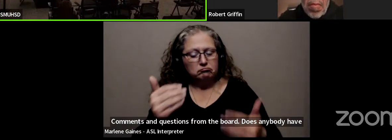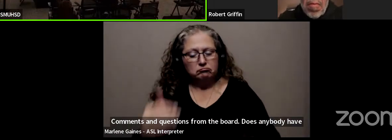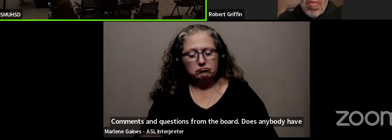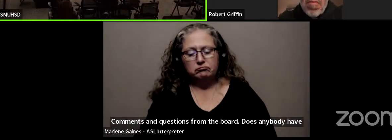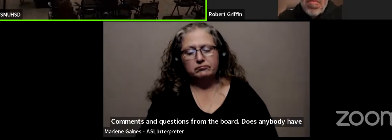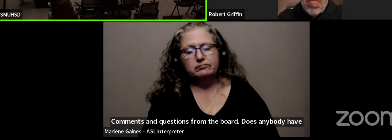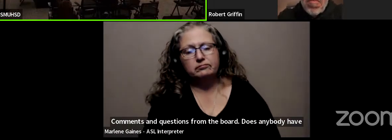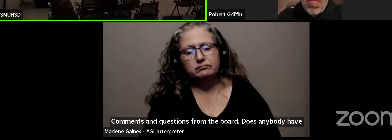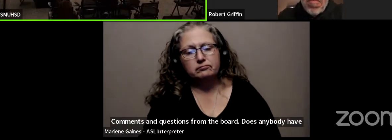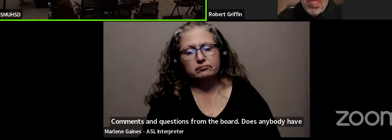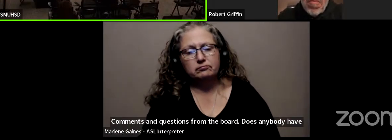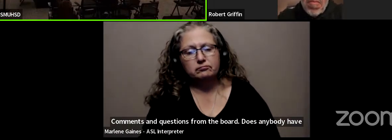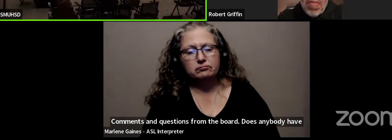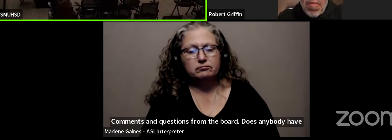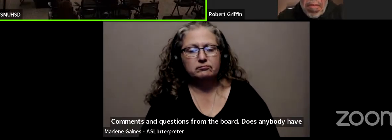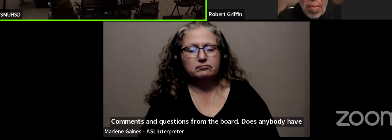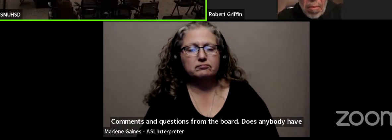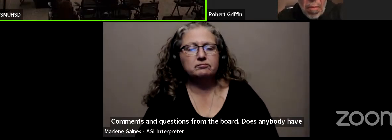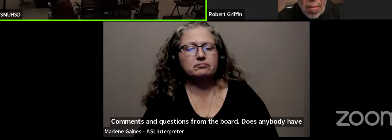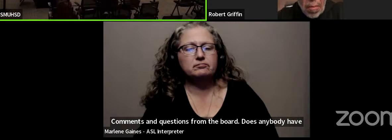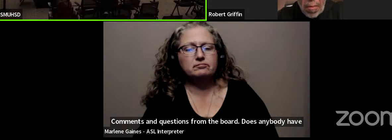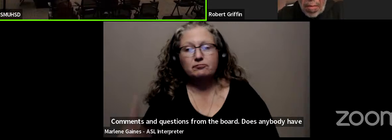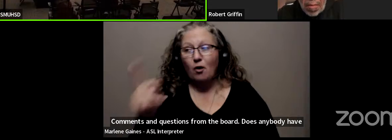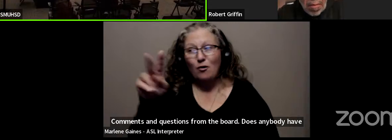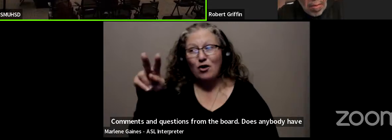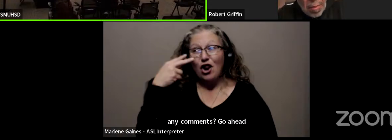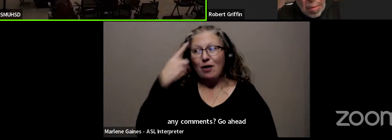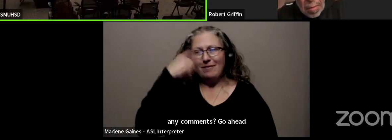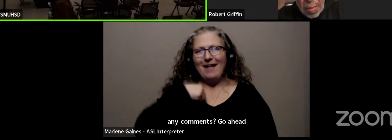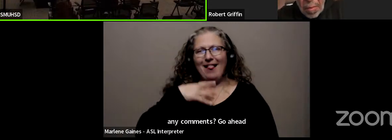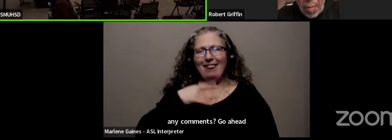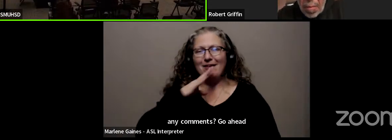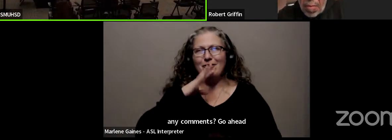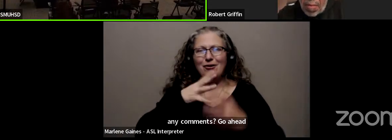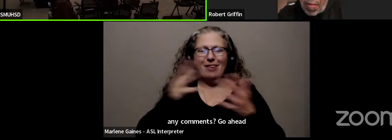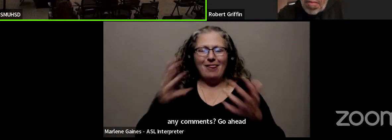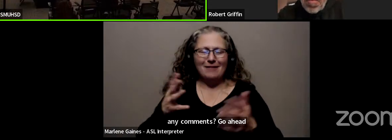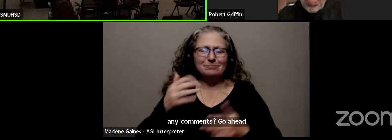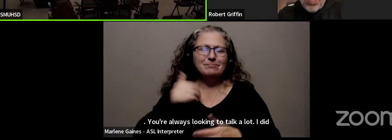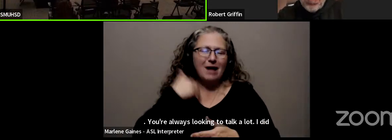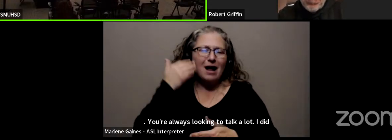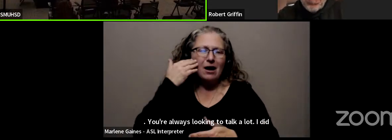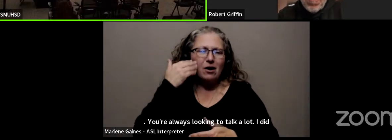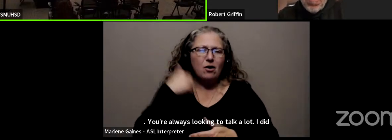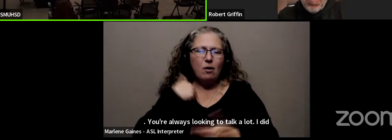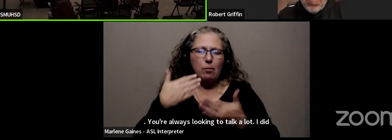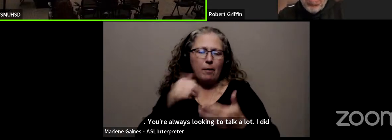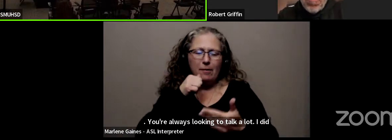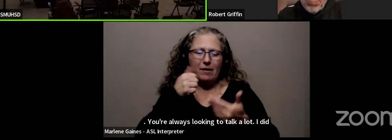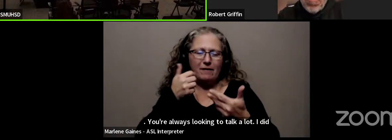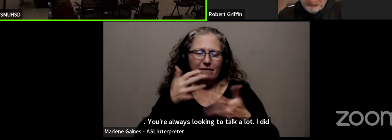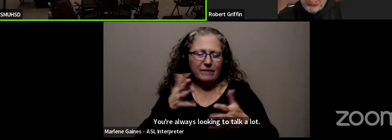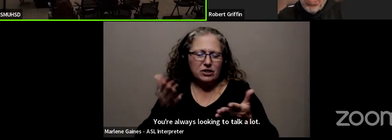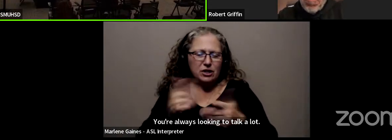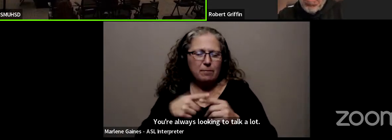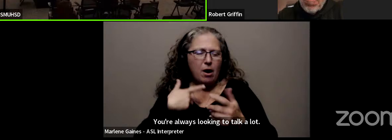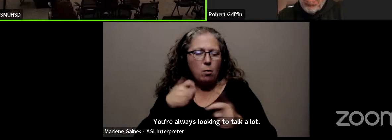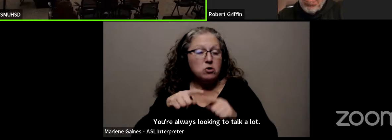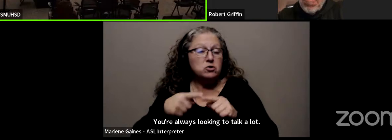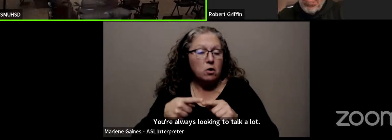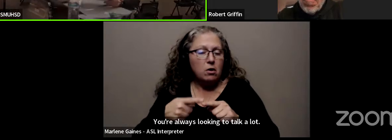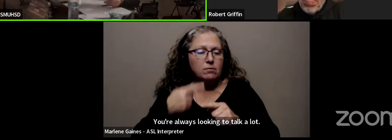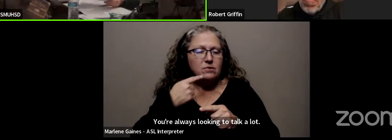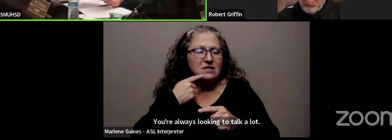you. I know. You always look at me because I do talk a lot. I did want to, I know I probably won't be done here, but I just want to kick this off with